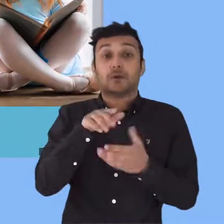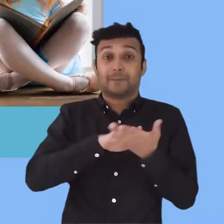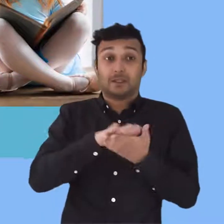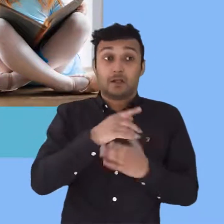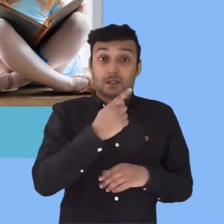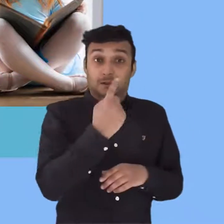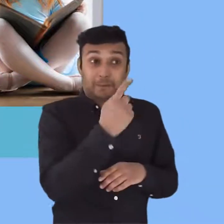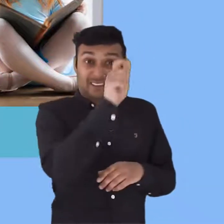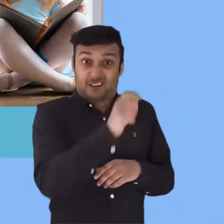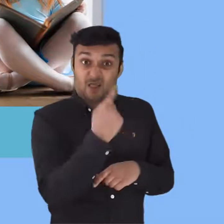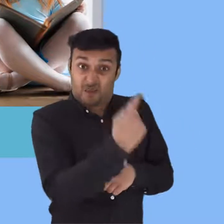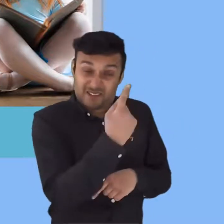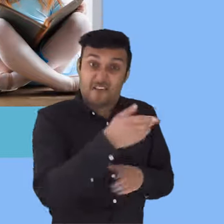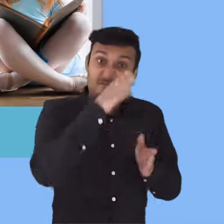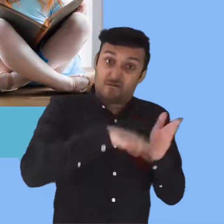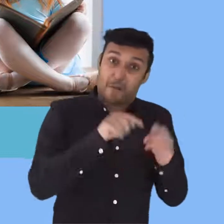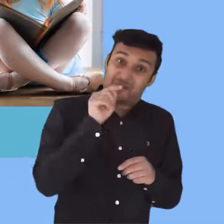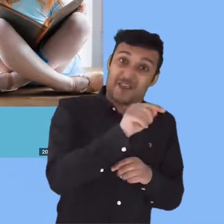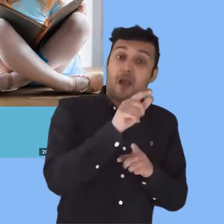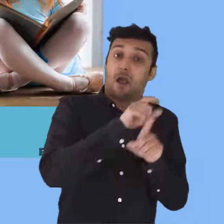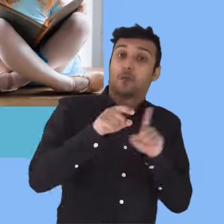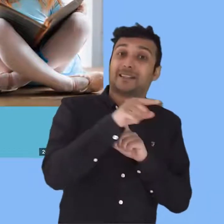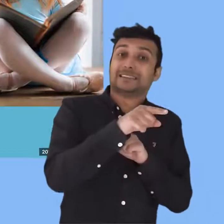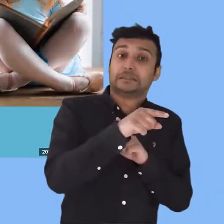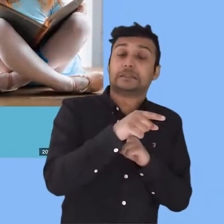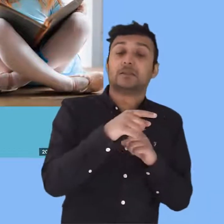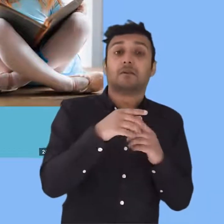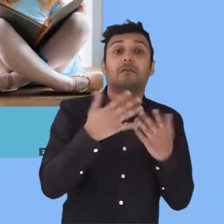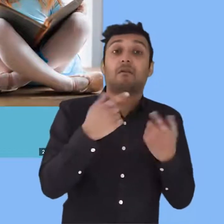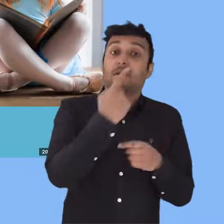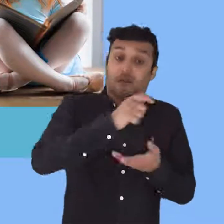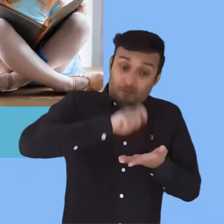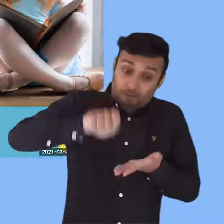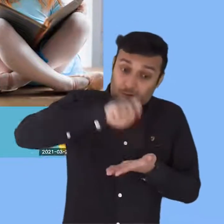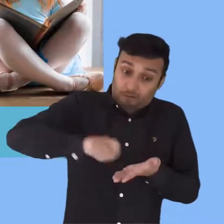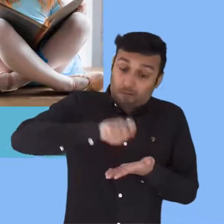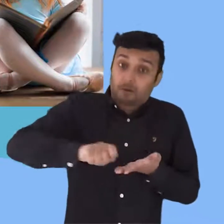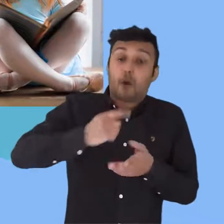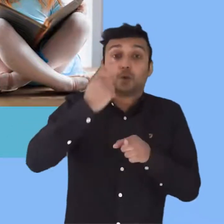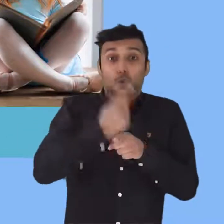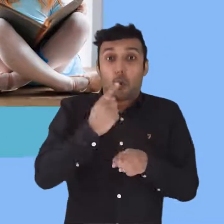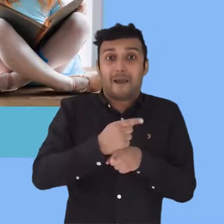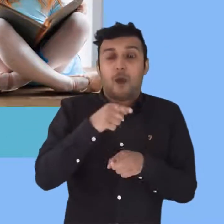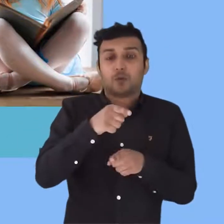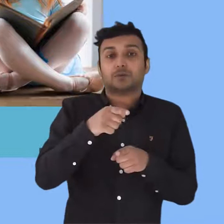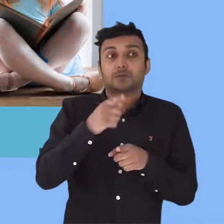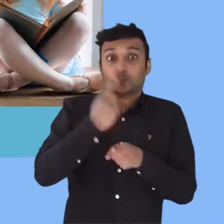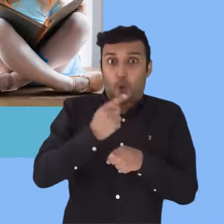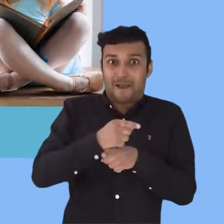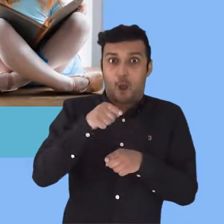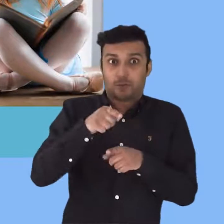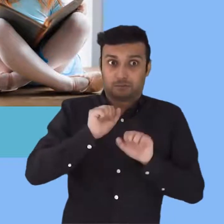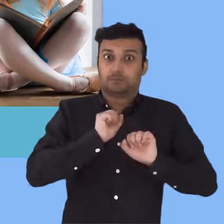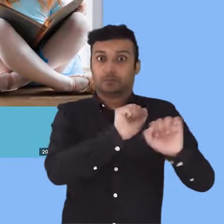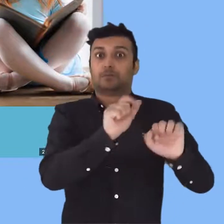a minoritized community, about characters of children of the minoritized community. Sorry, have I explained that